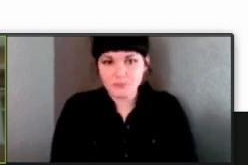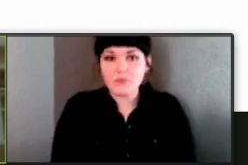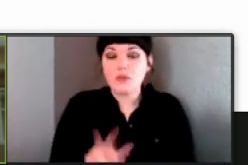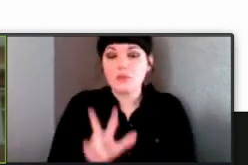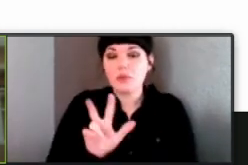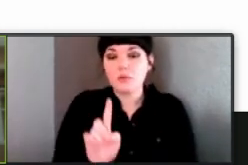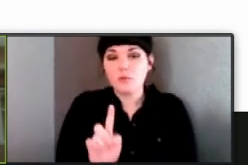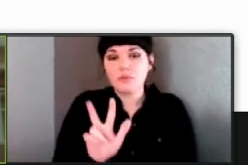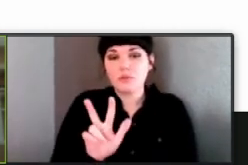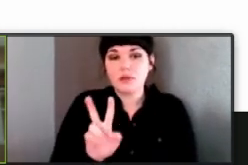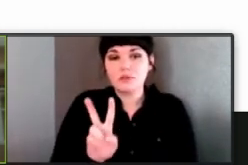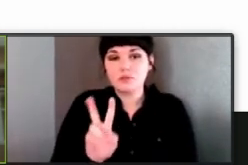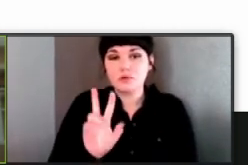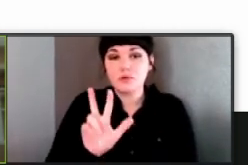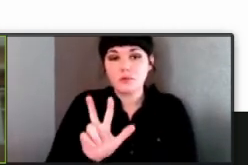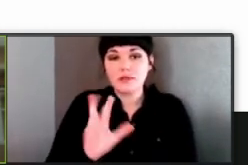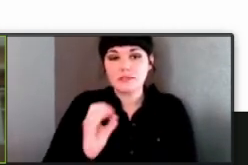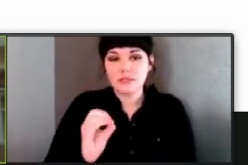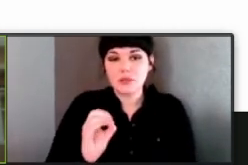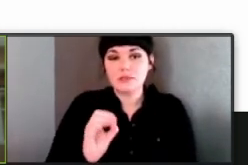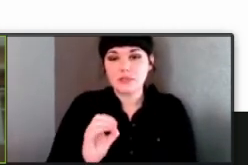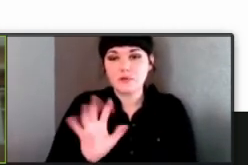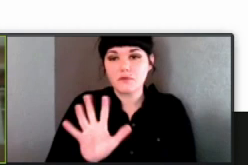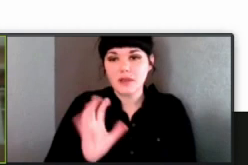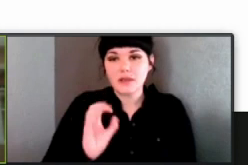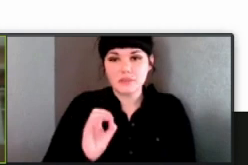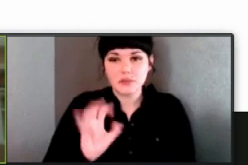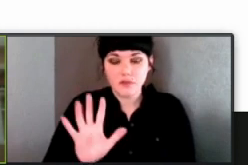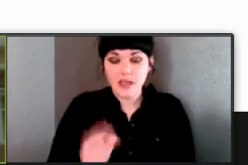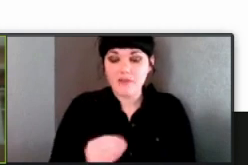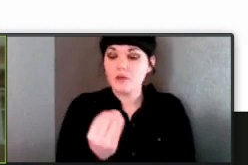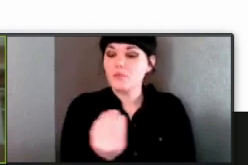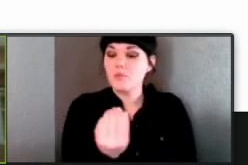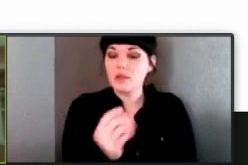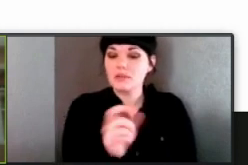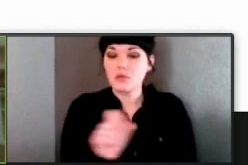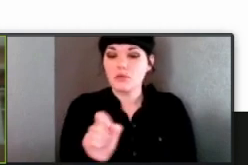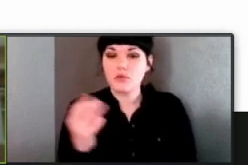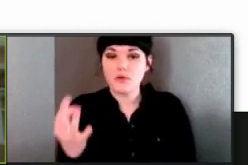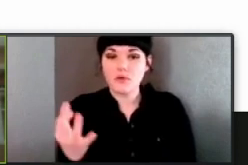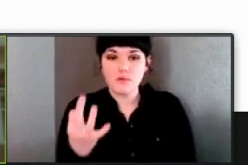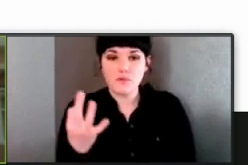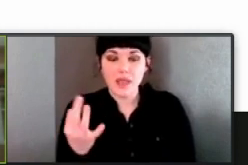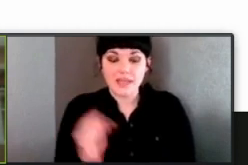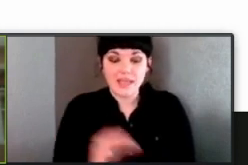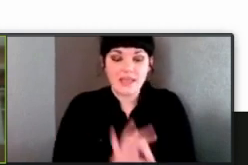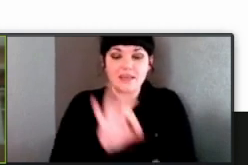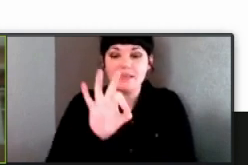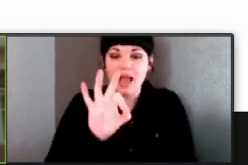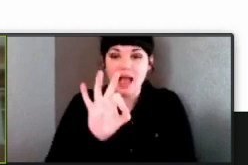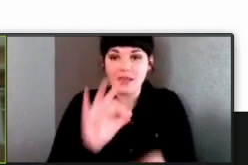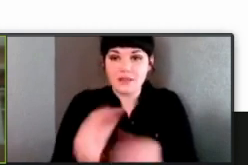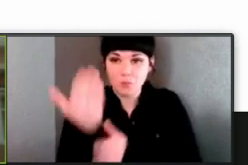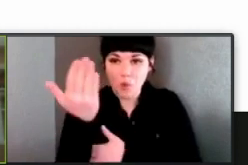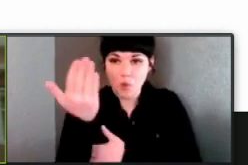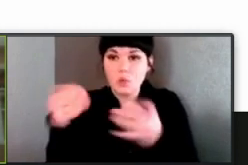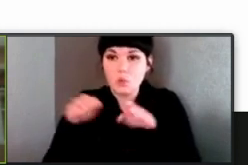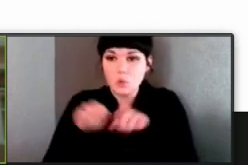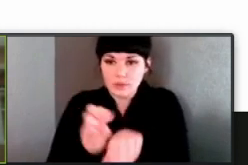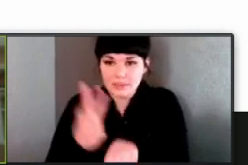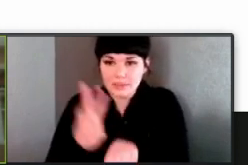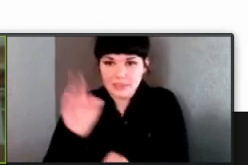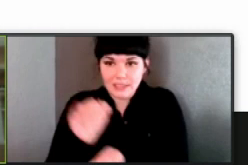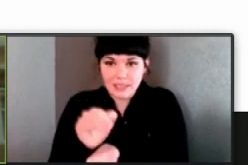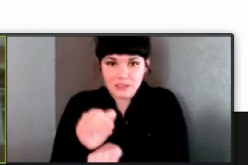313-230-0505, Monday through Friday, 9 to 6 p.m. to schedule. And then we have our four locations. We have the Fellowship Chapel,